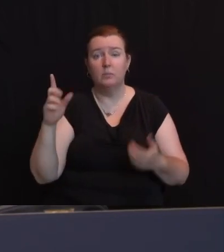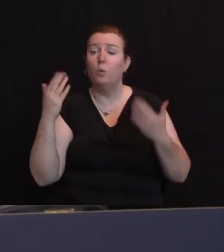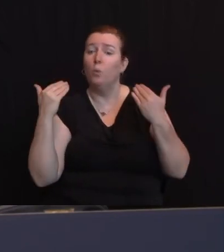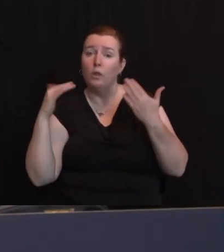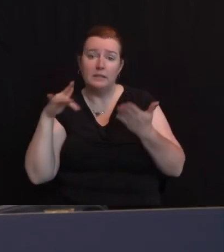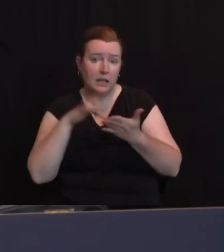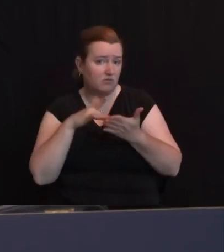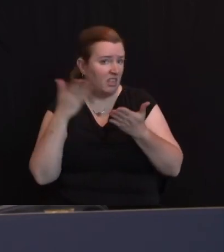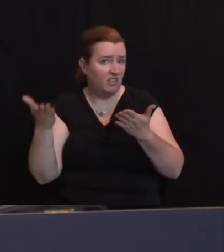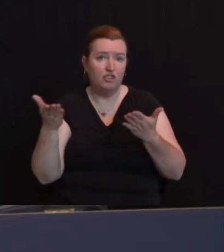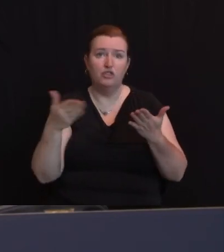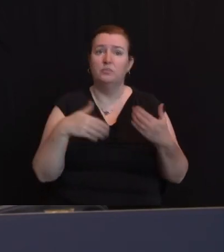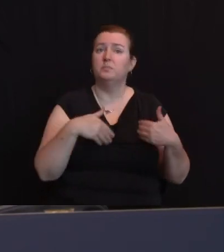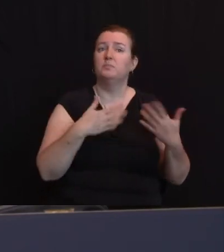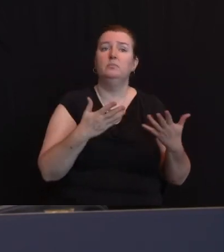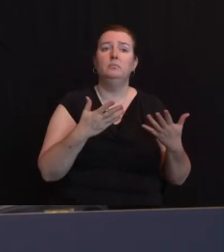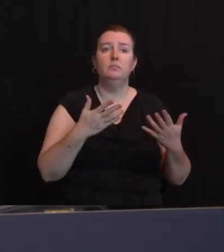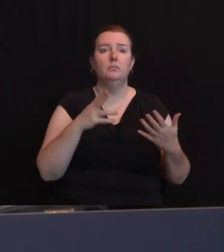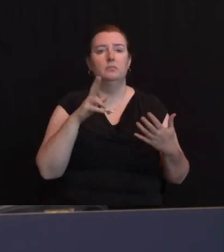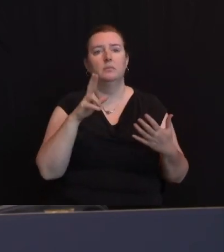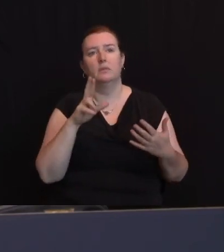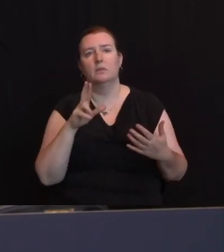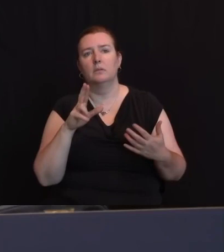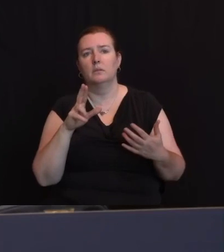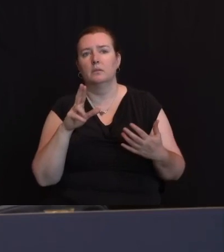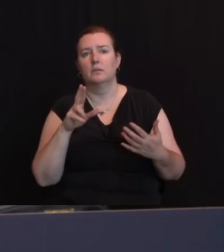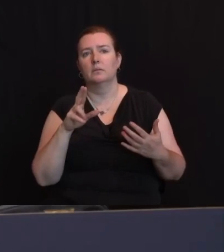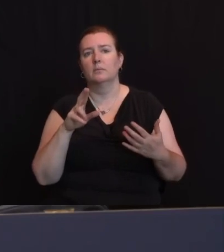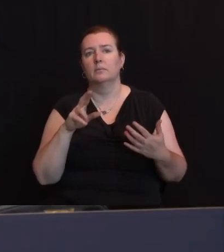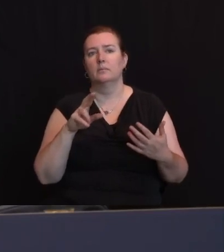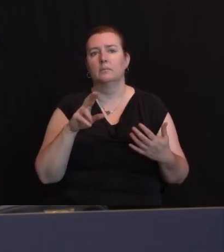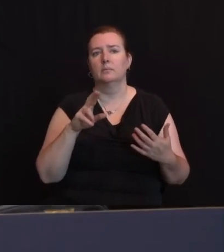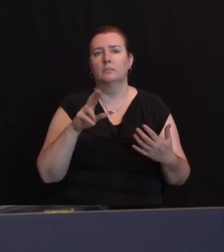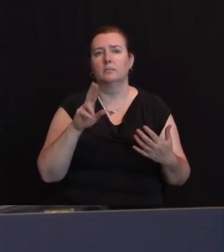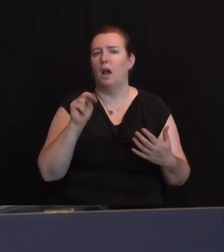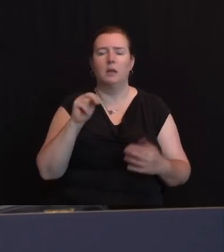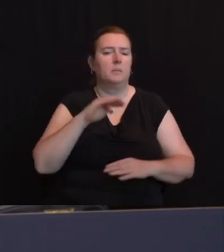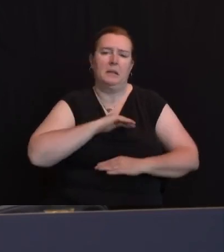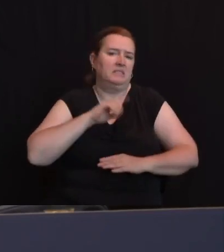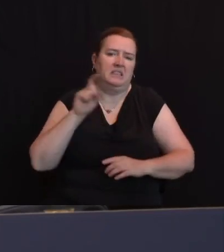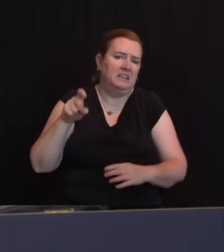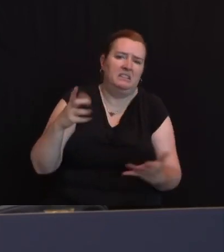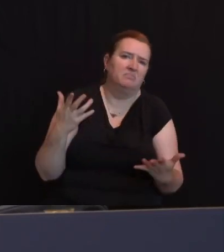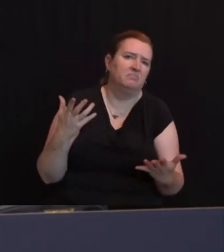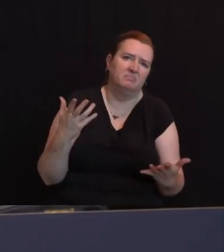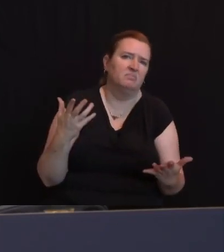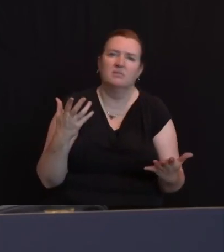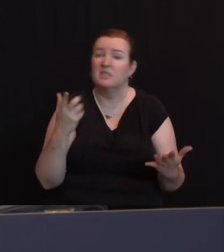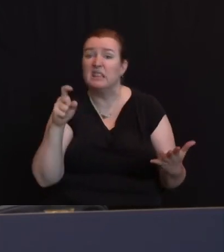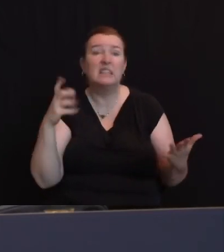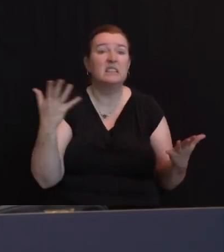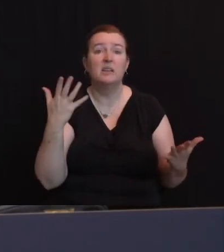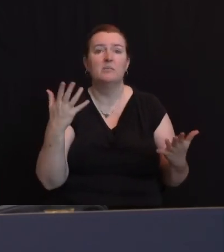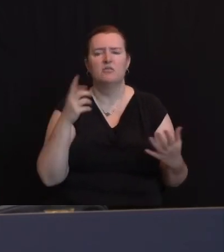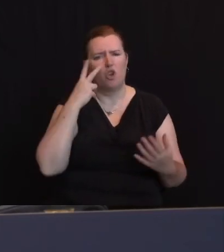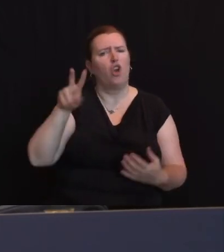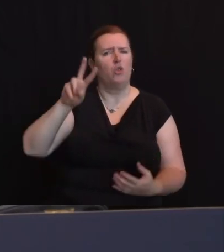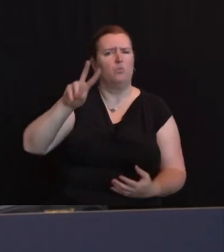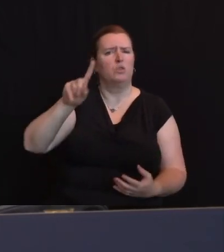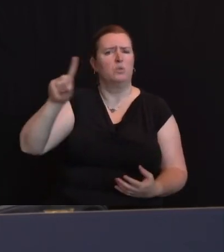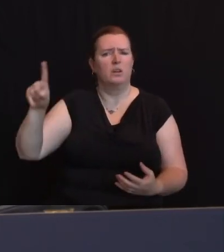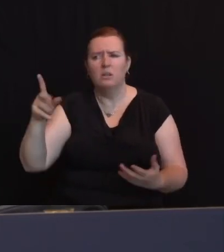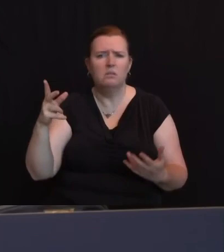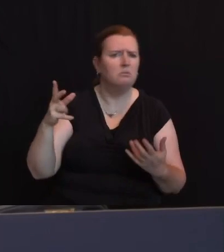unmet needs, 211 is a great resource to go to in order to report those unmet